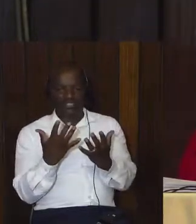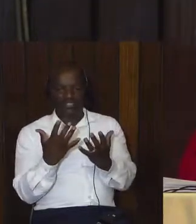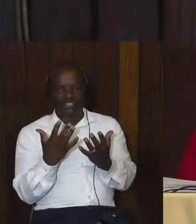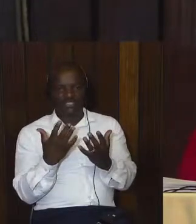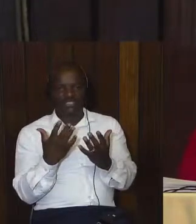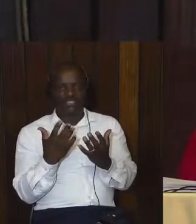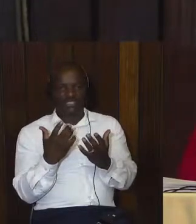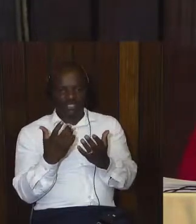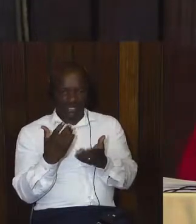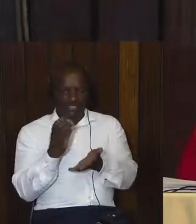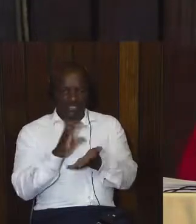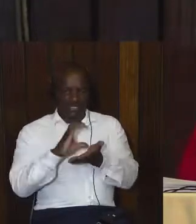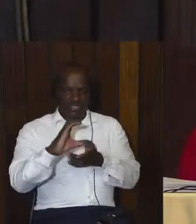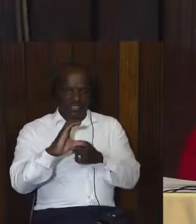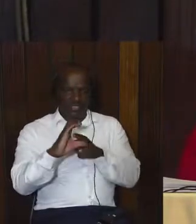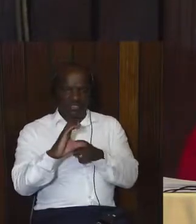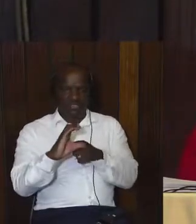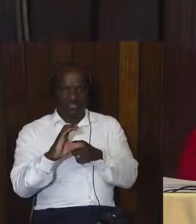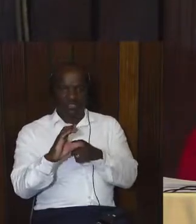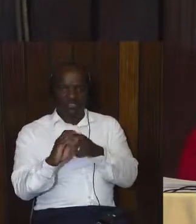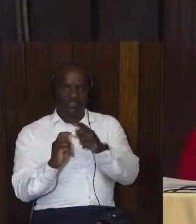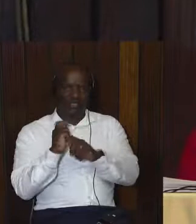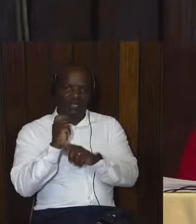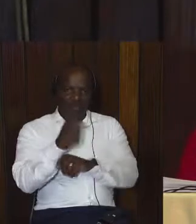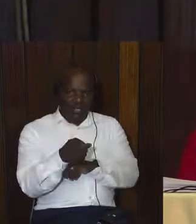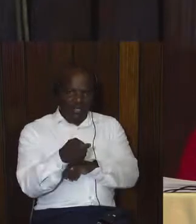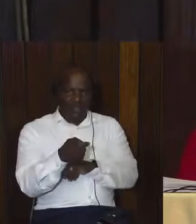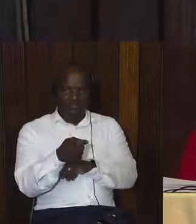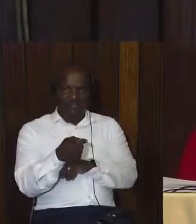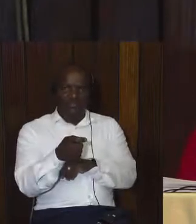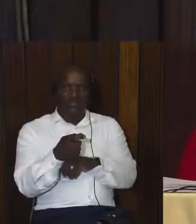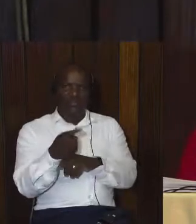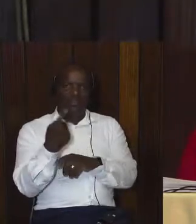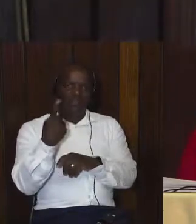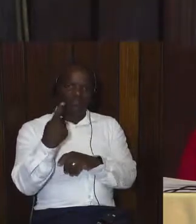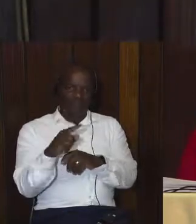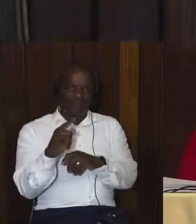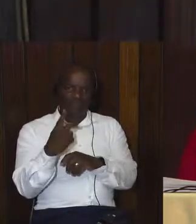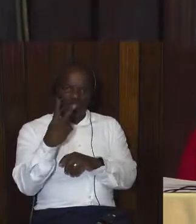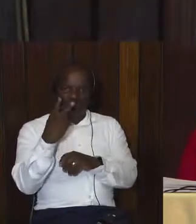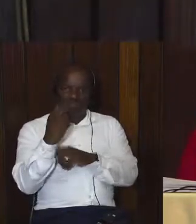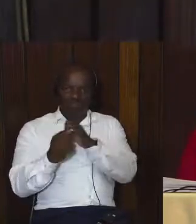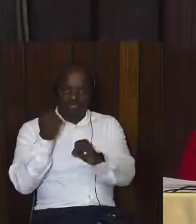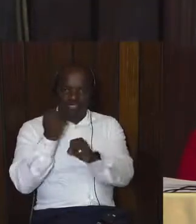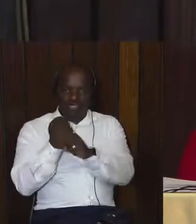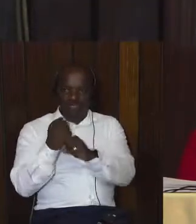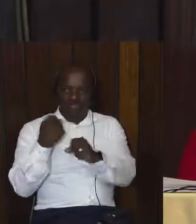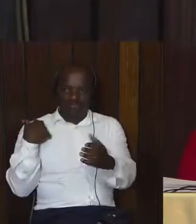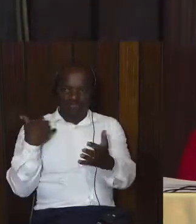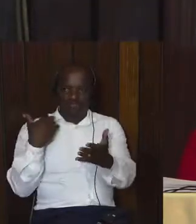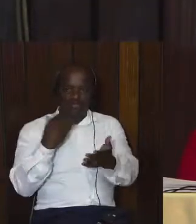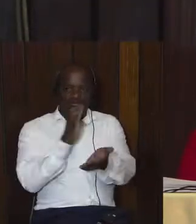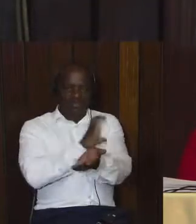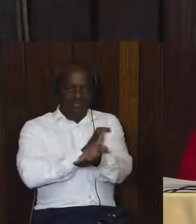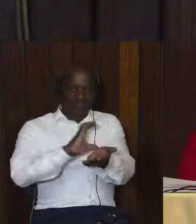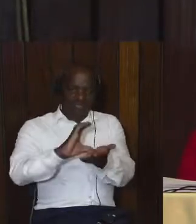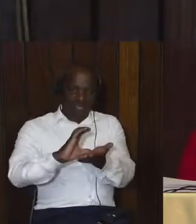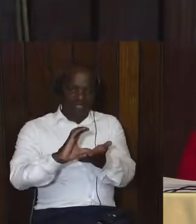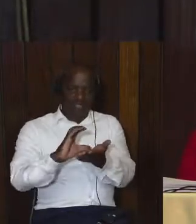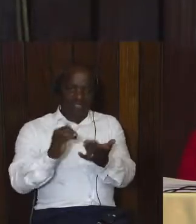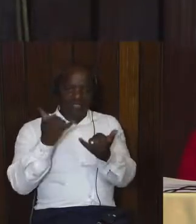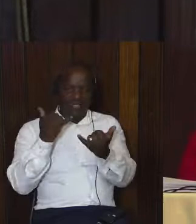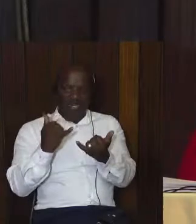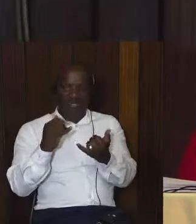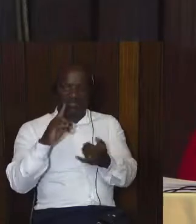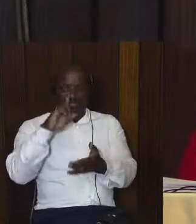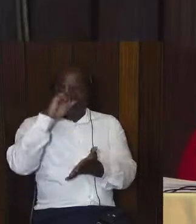could have been incurred as standing costs for the past 2 years when these contractors were not operating, up until they